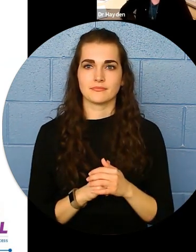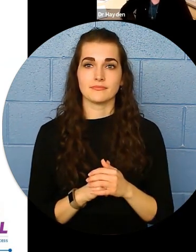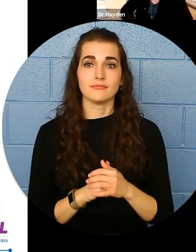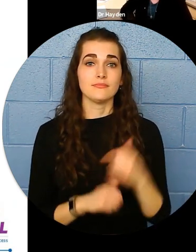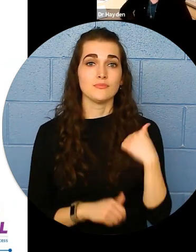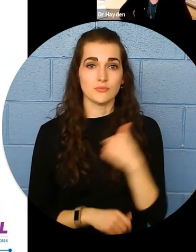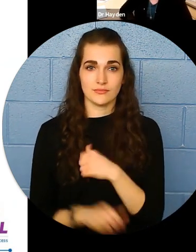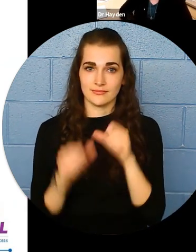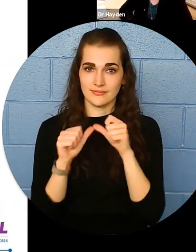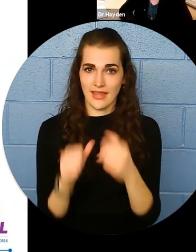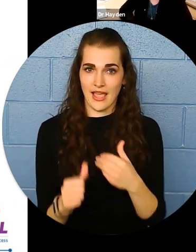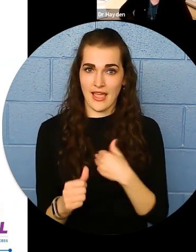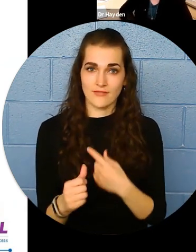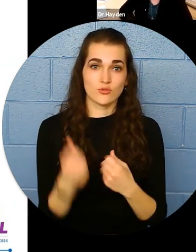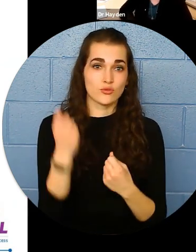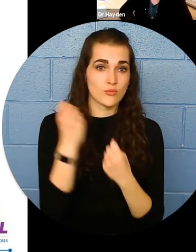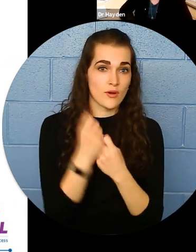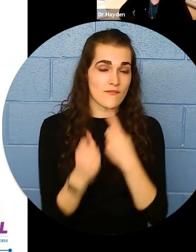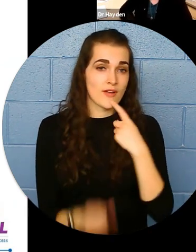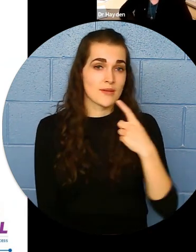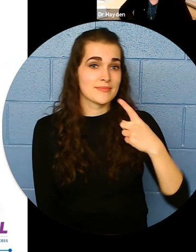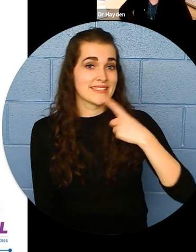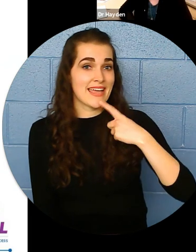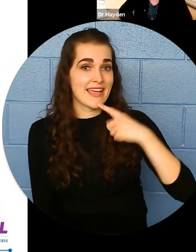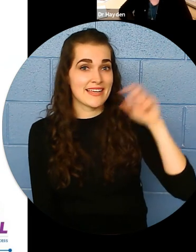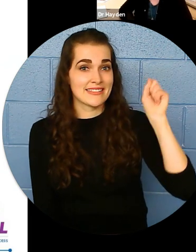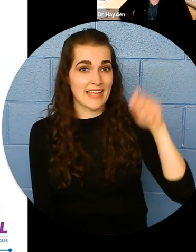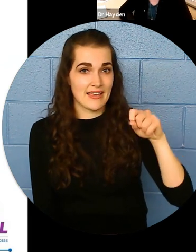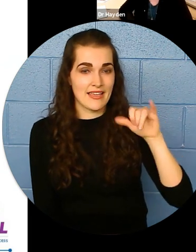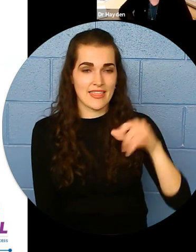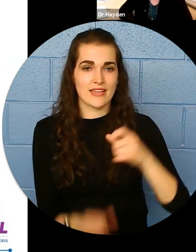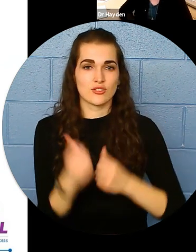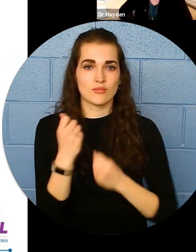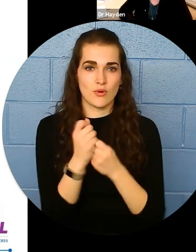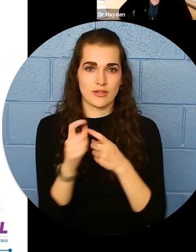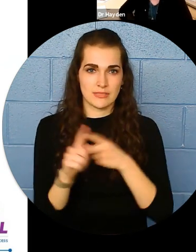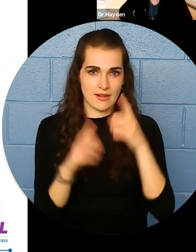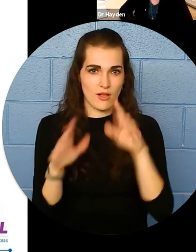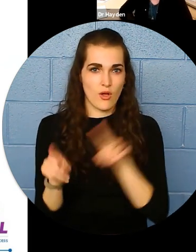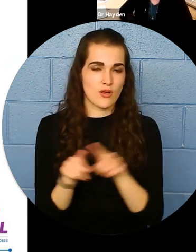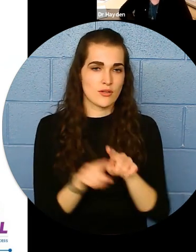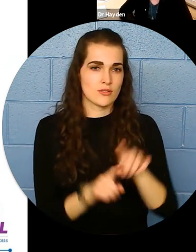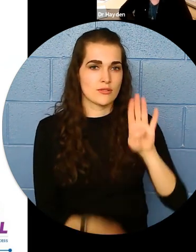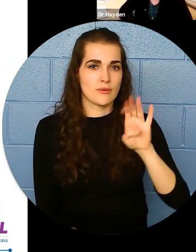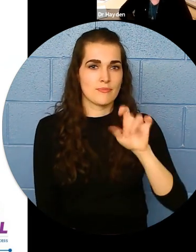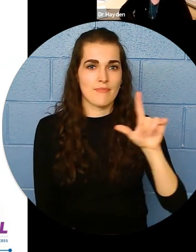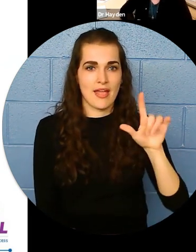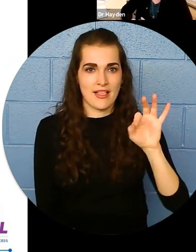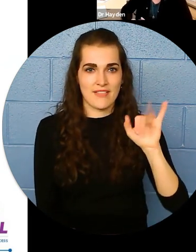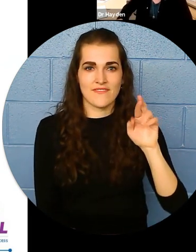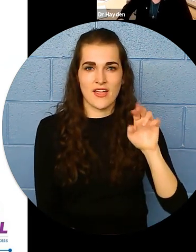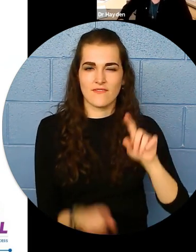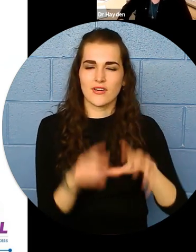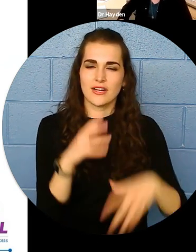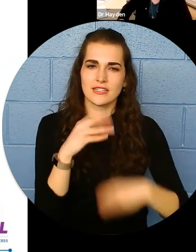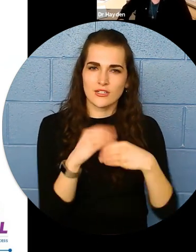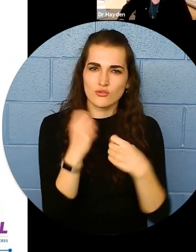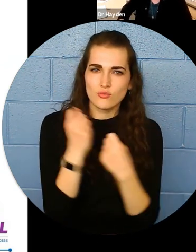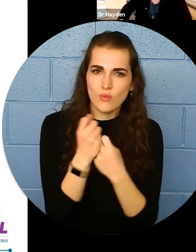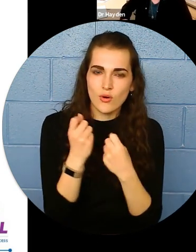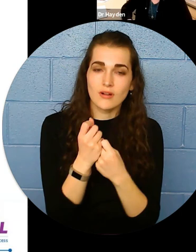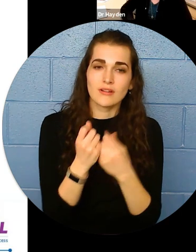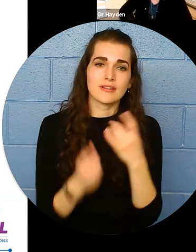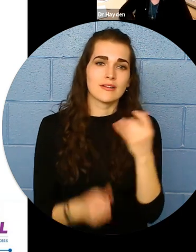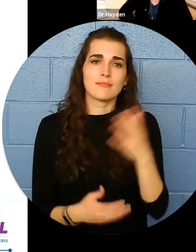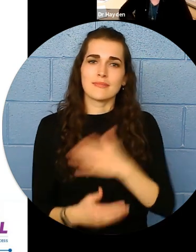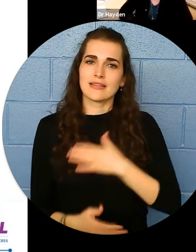We continue to have the support of our Say Yes support specialist and our Belfair for additional support services that you may need. Again, please